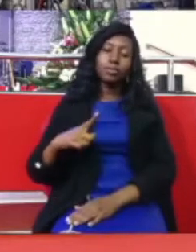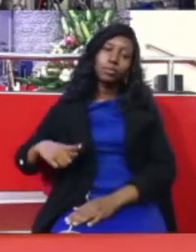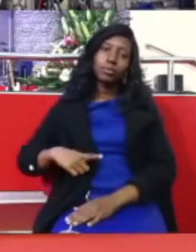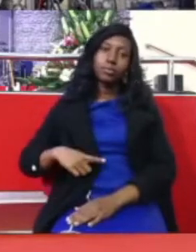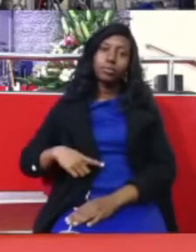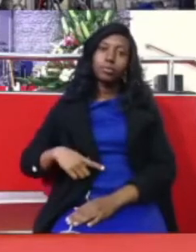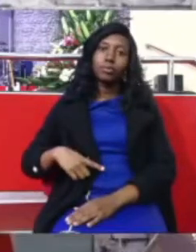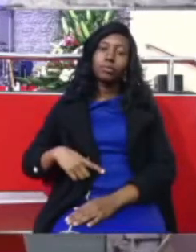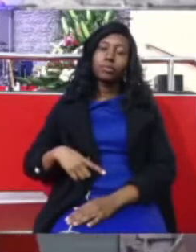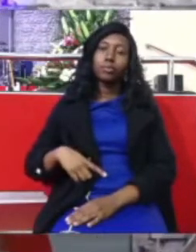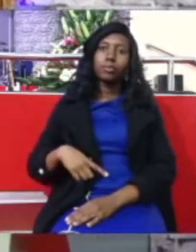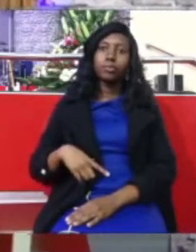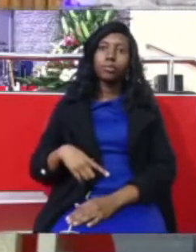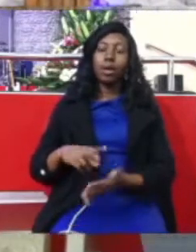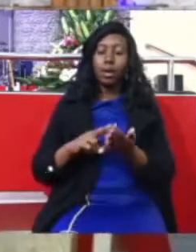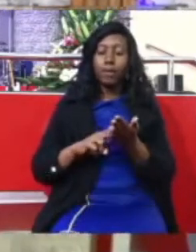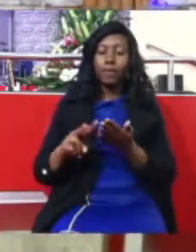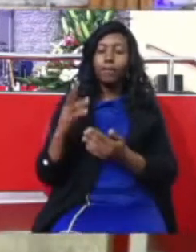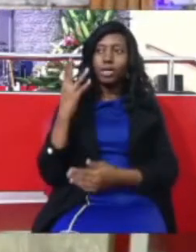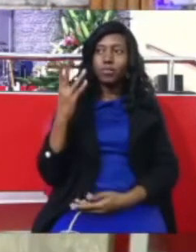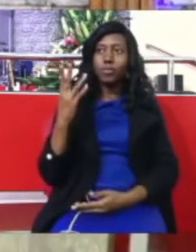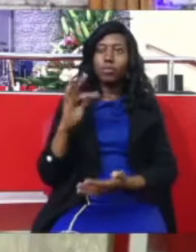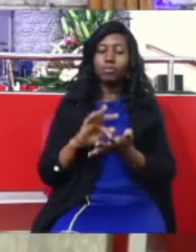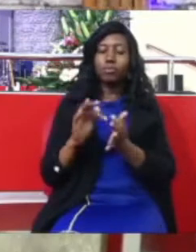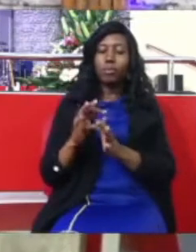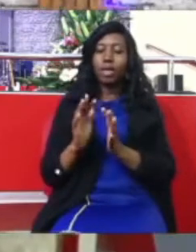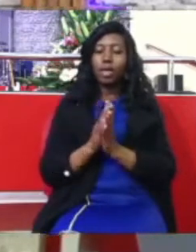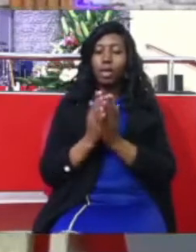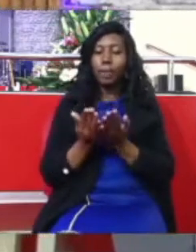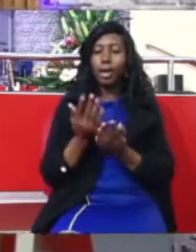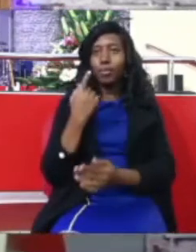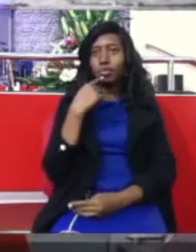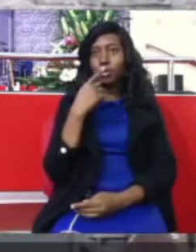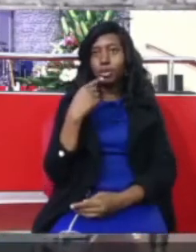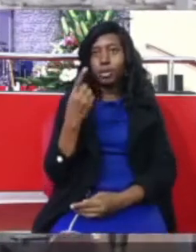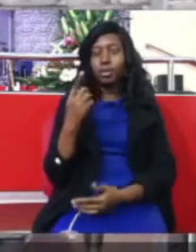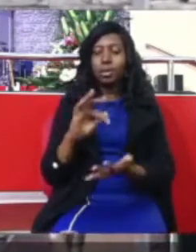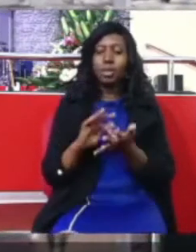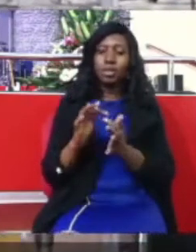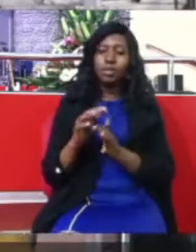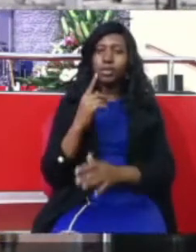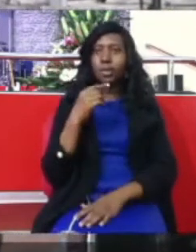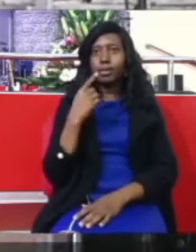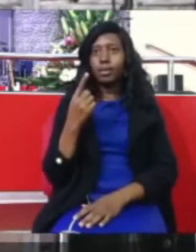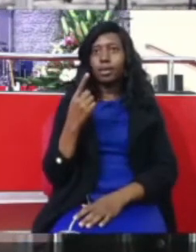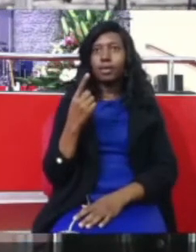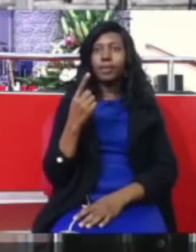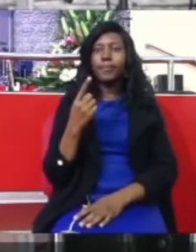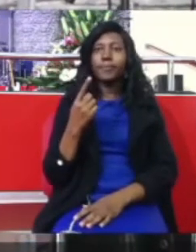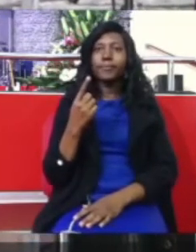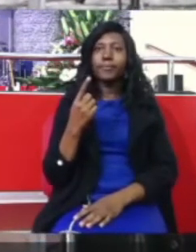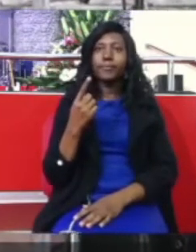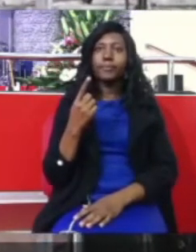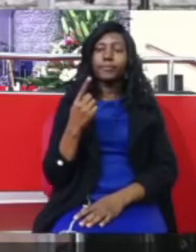we get to verse 4, the Bible says that Jesus is telling them to launch. When Jesus had